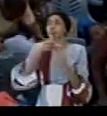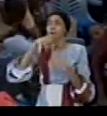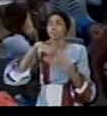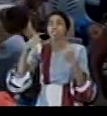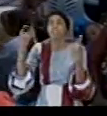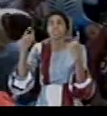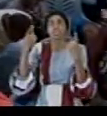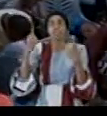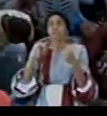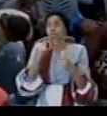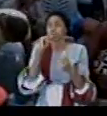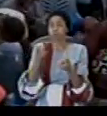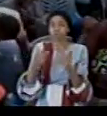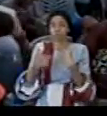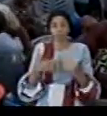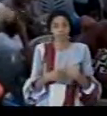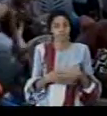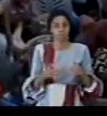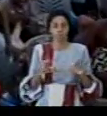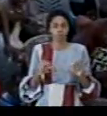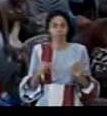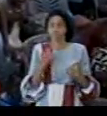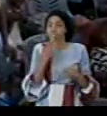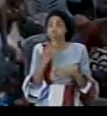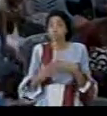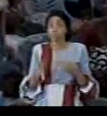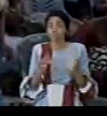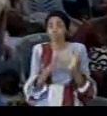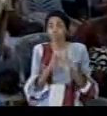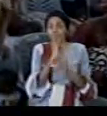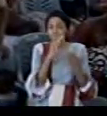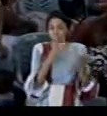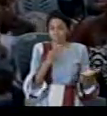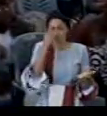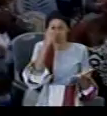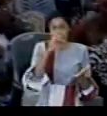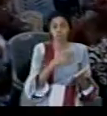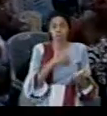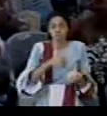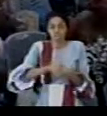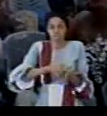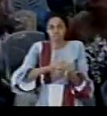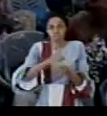The blood of Christ is still there for you, and it will cleanse you and you'll be restored.